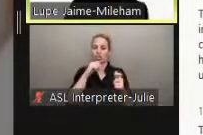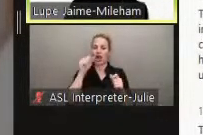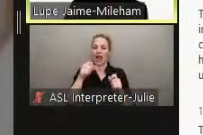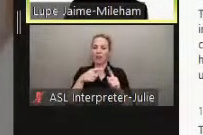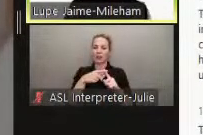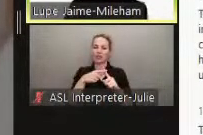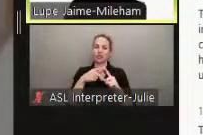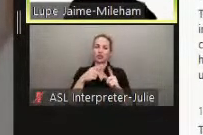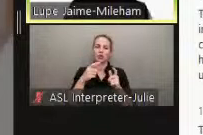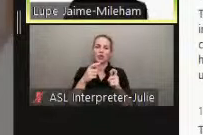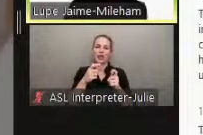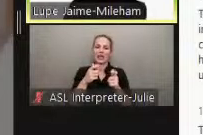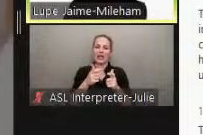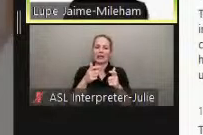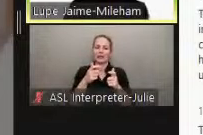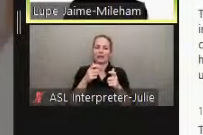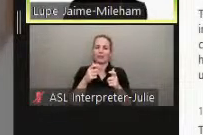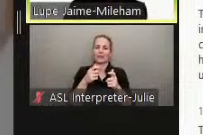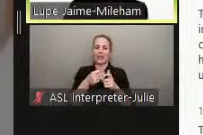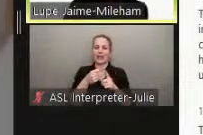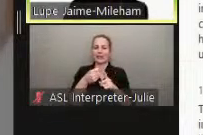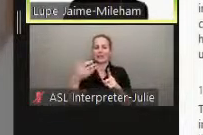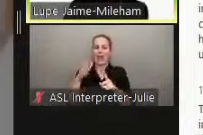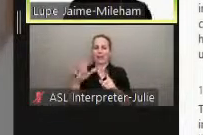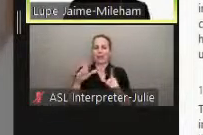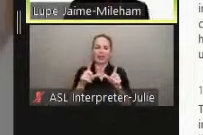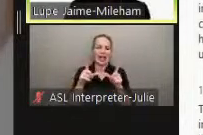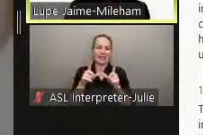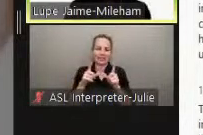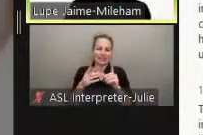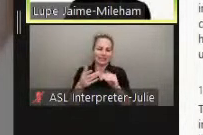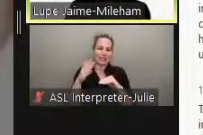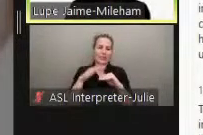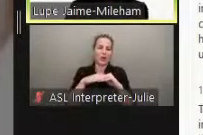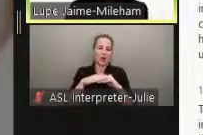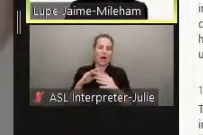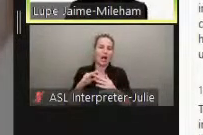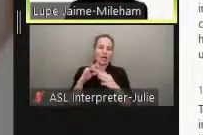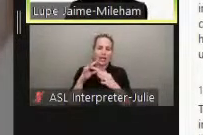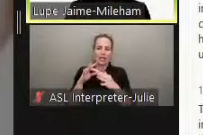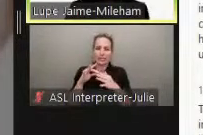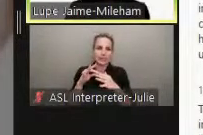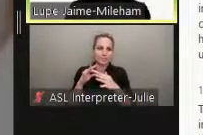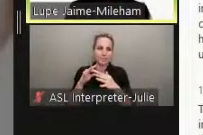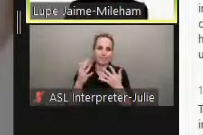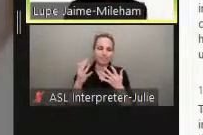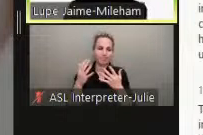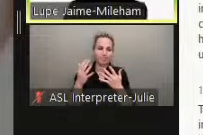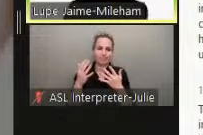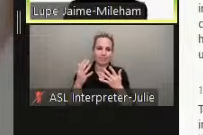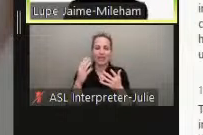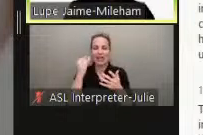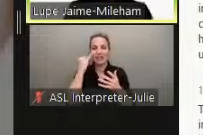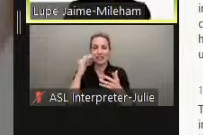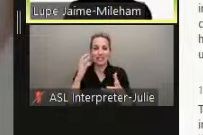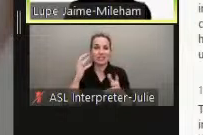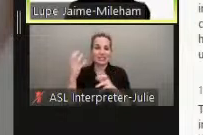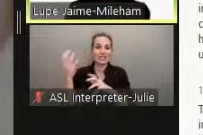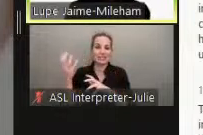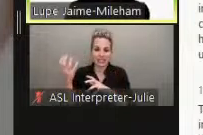license any further. And so therefore, they're unless it's a disaster that is